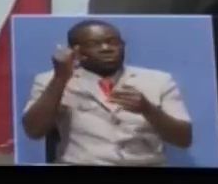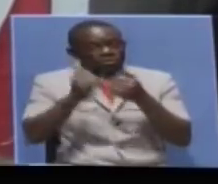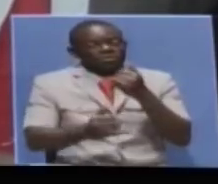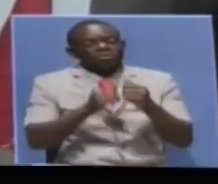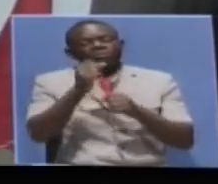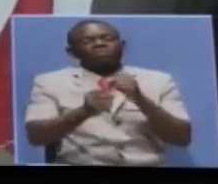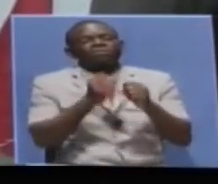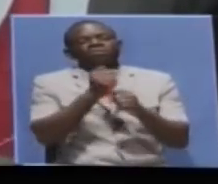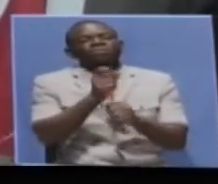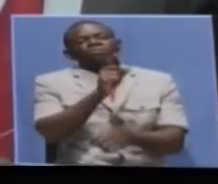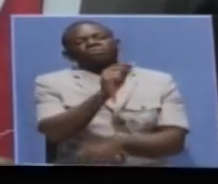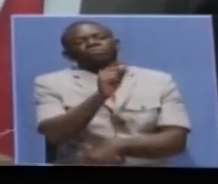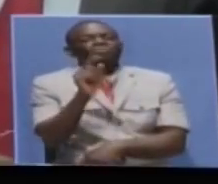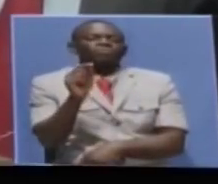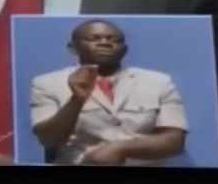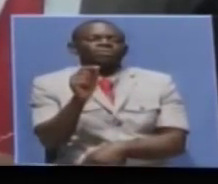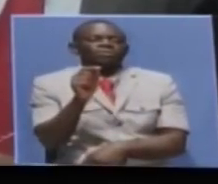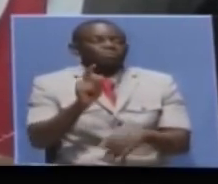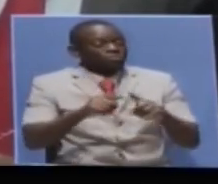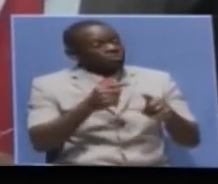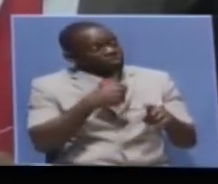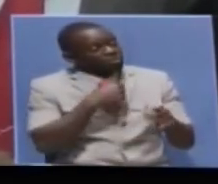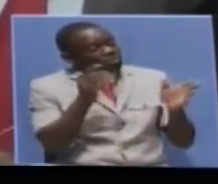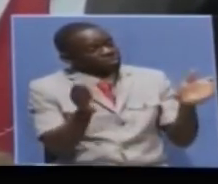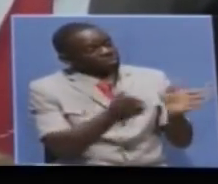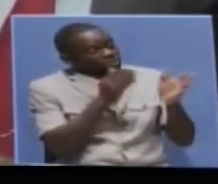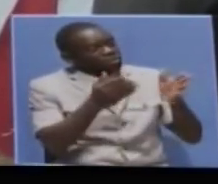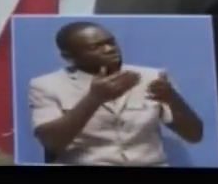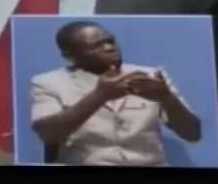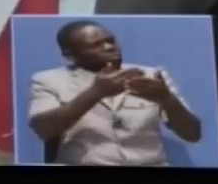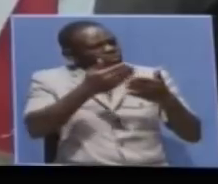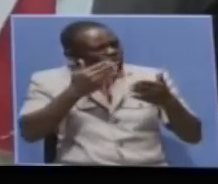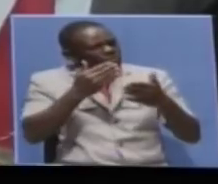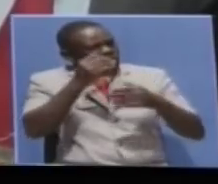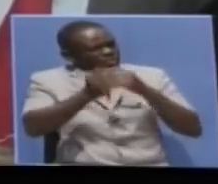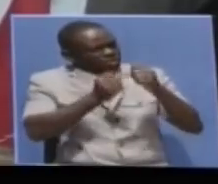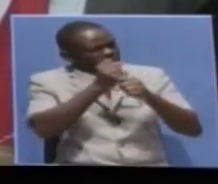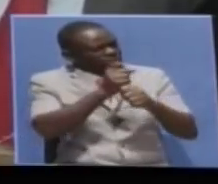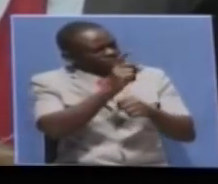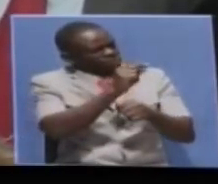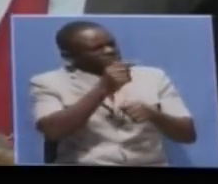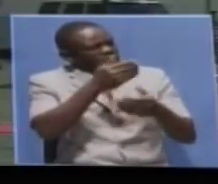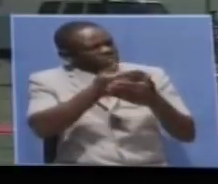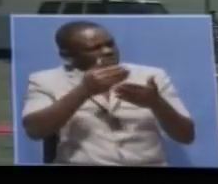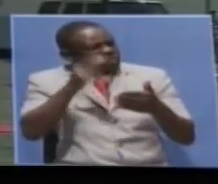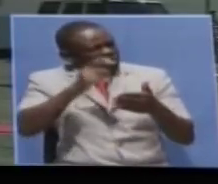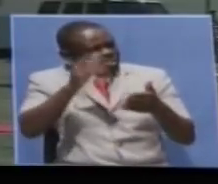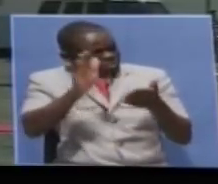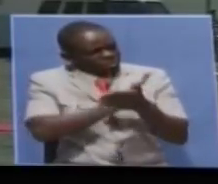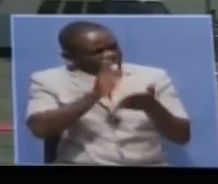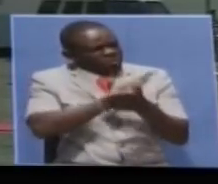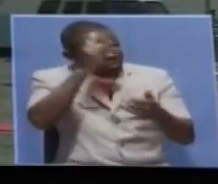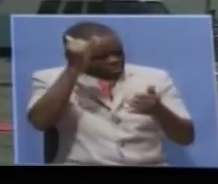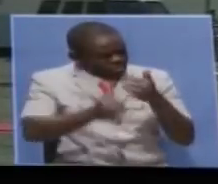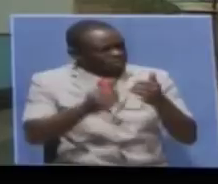me, you ought to beat the deadline because money is readily available. A